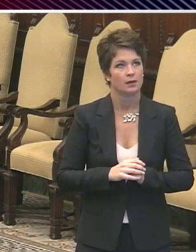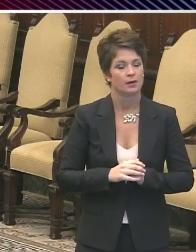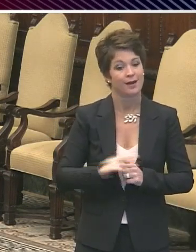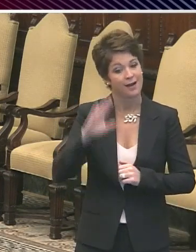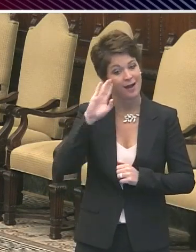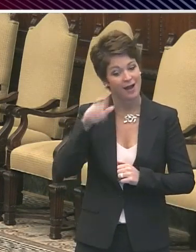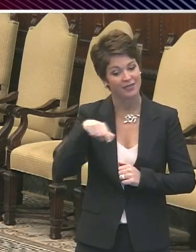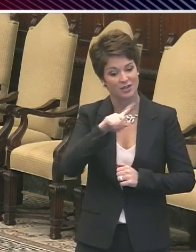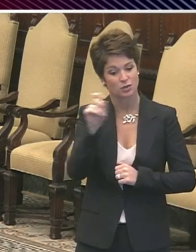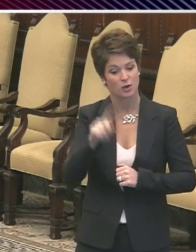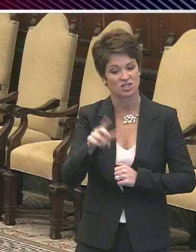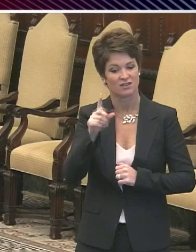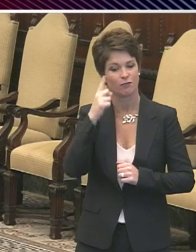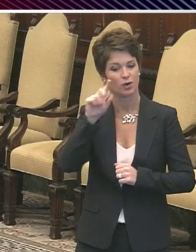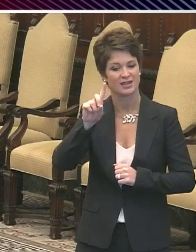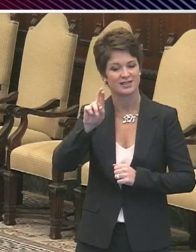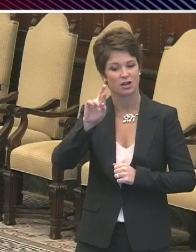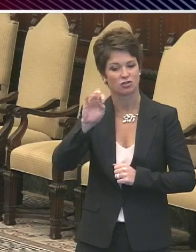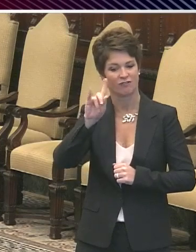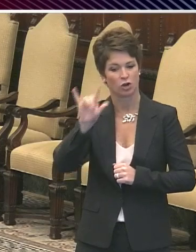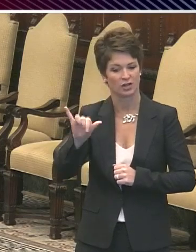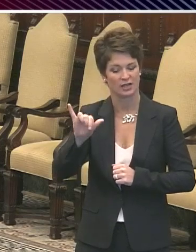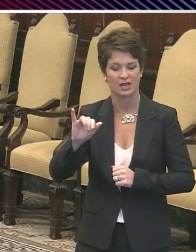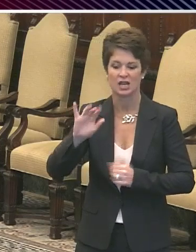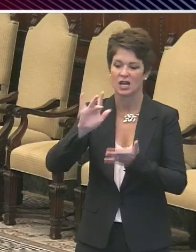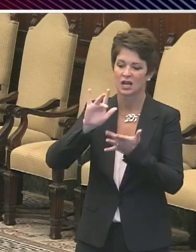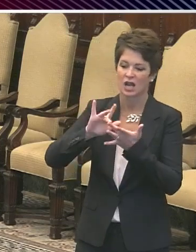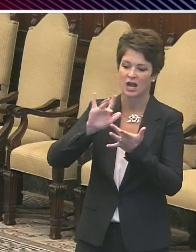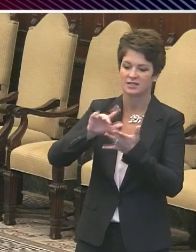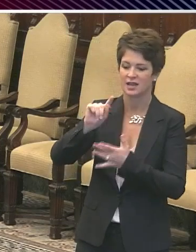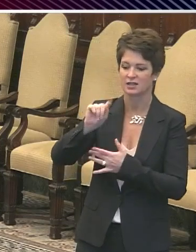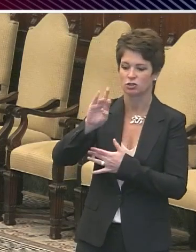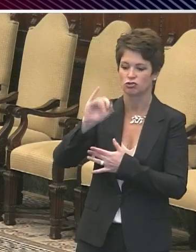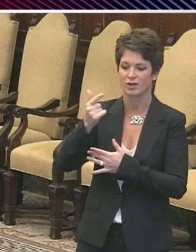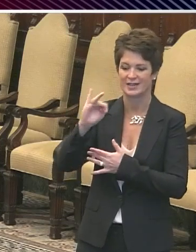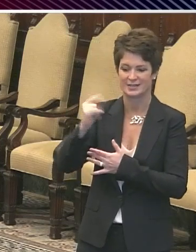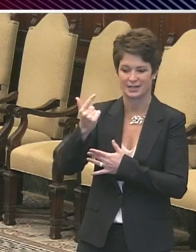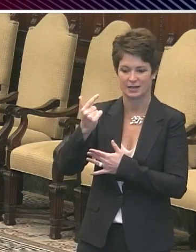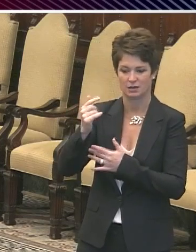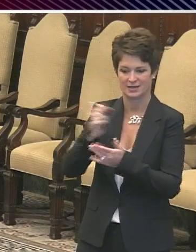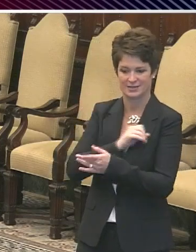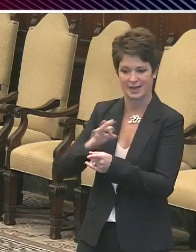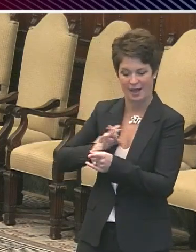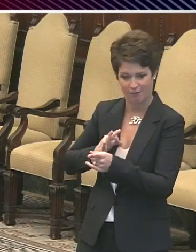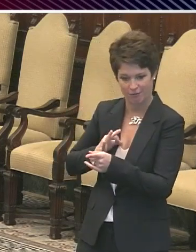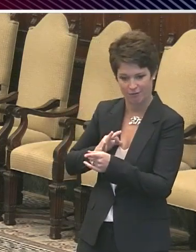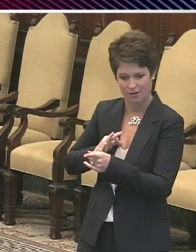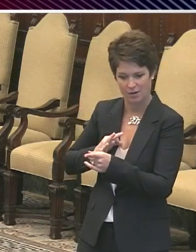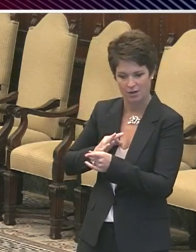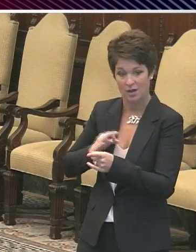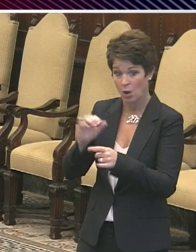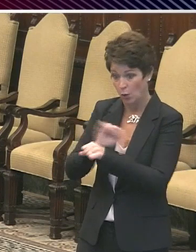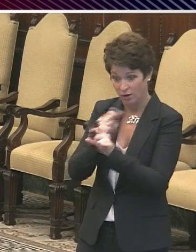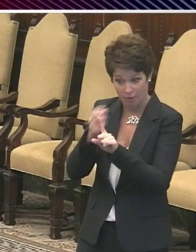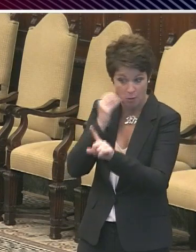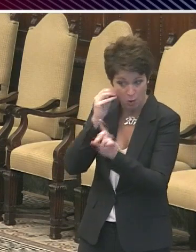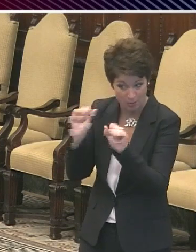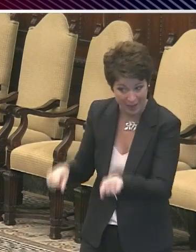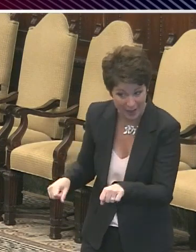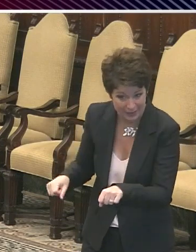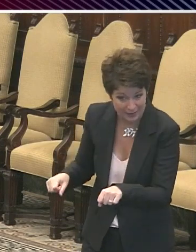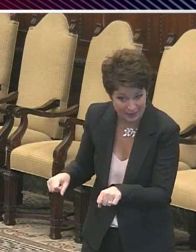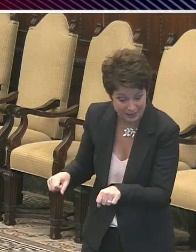Yeah, this question is for Dr. Farley. For the contact tracers, is it envisioned that they will work from home?